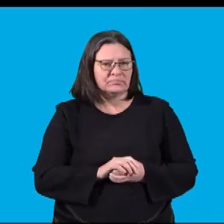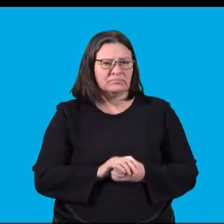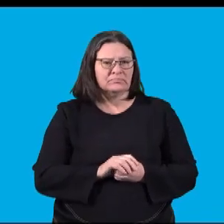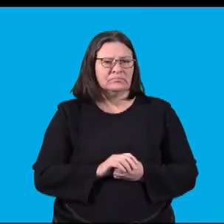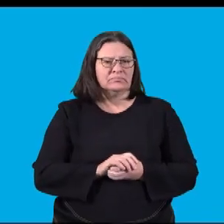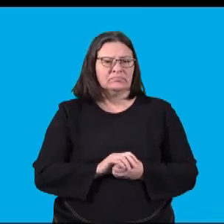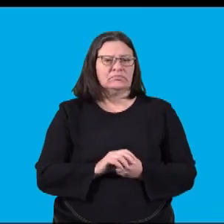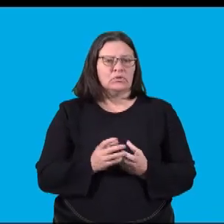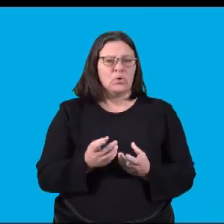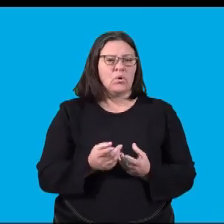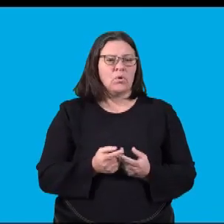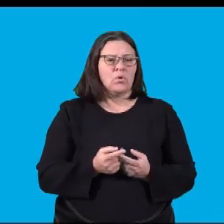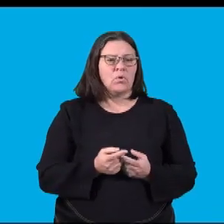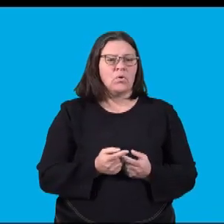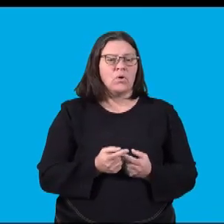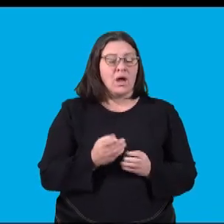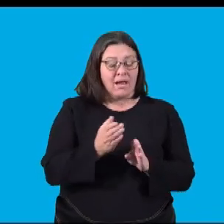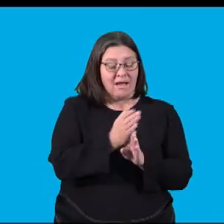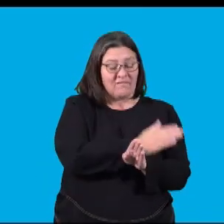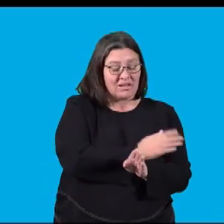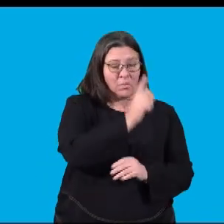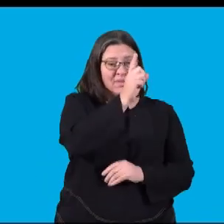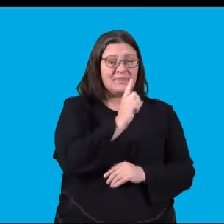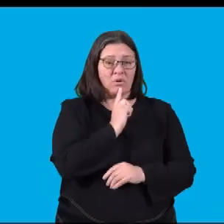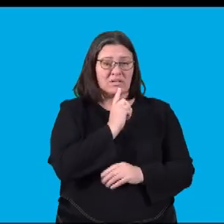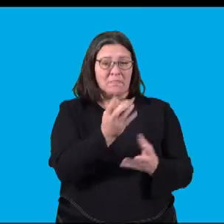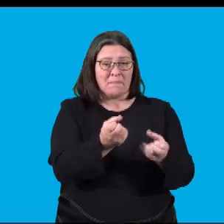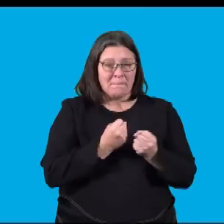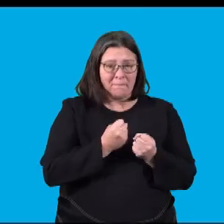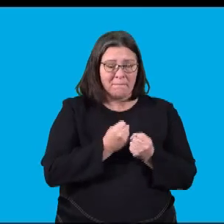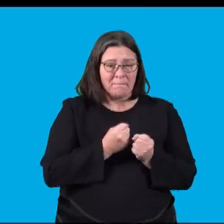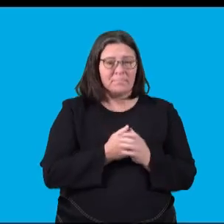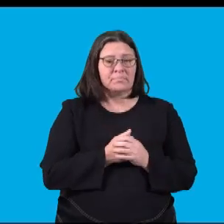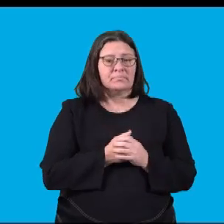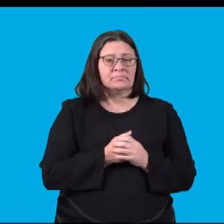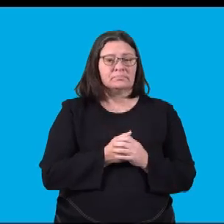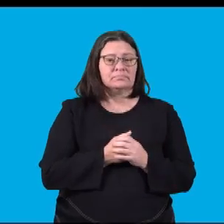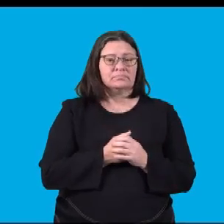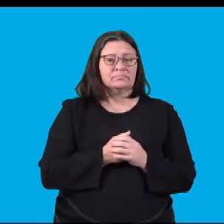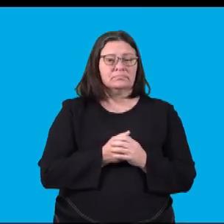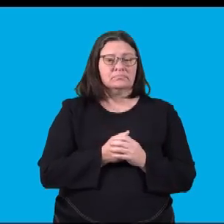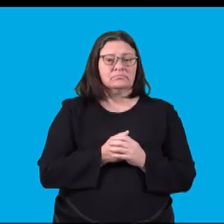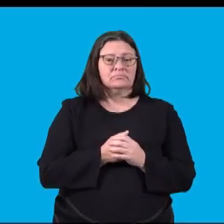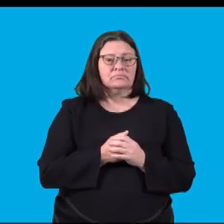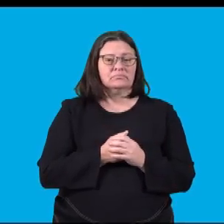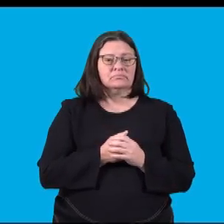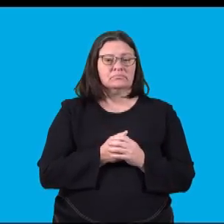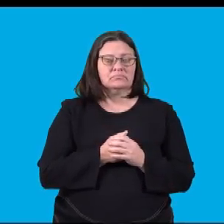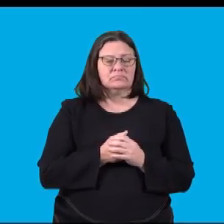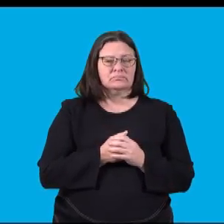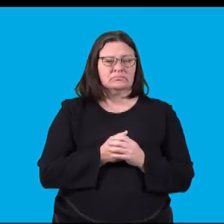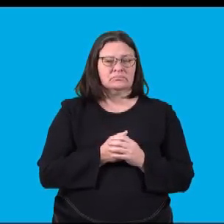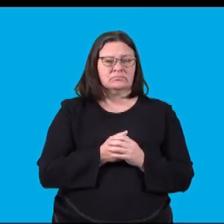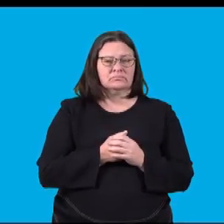When you have received income in advance, so here is our rent income account. Remember, it's income, so